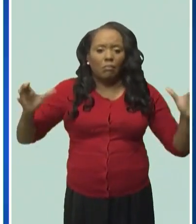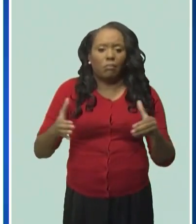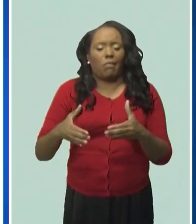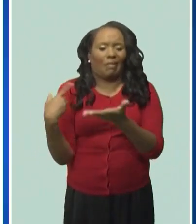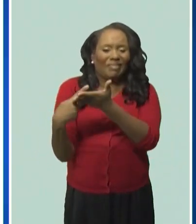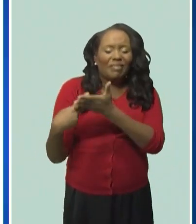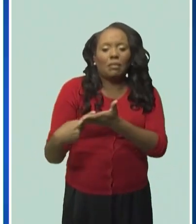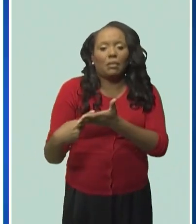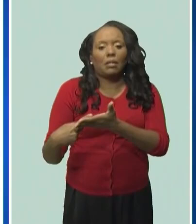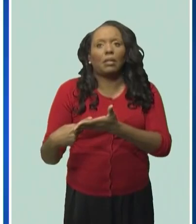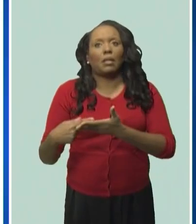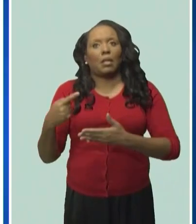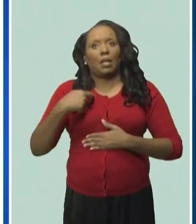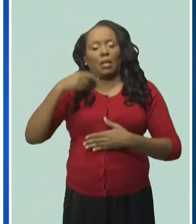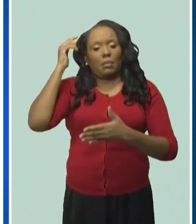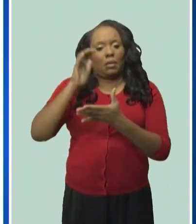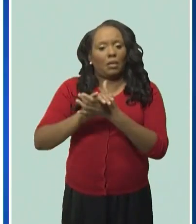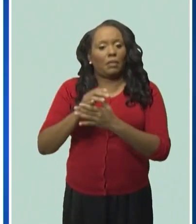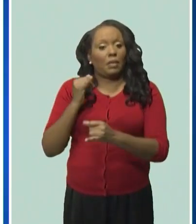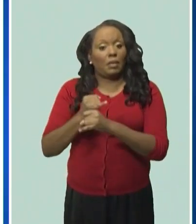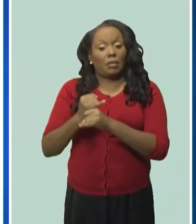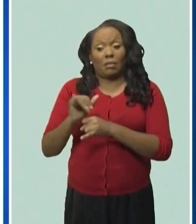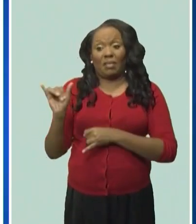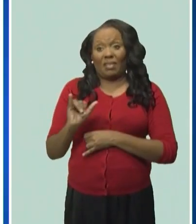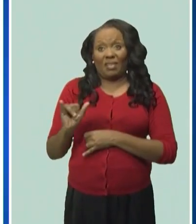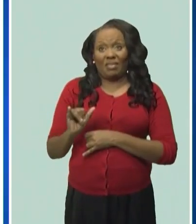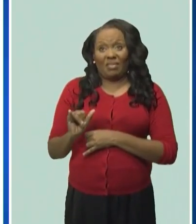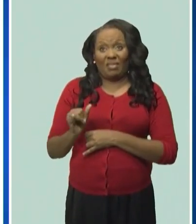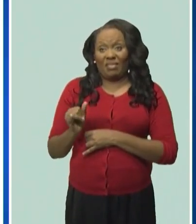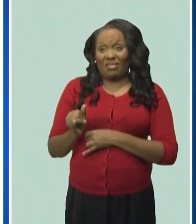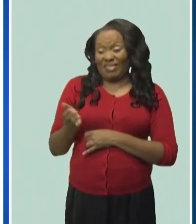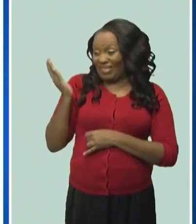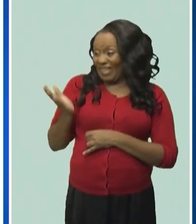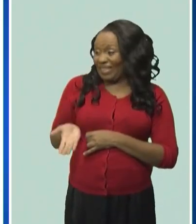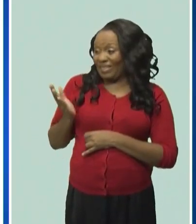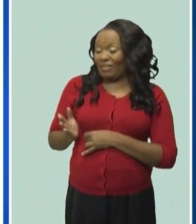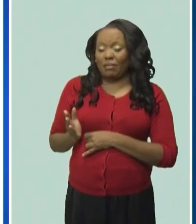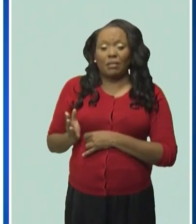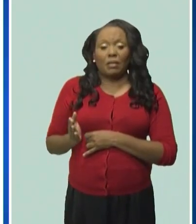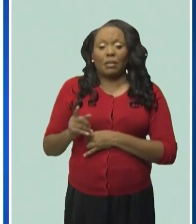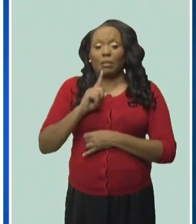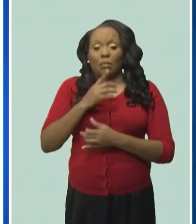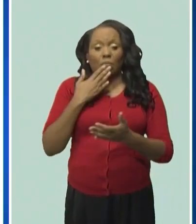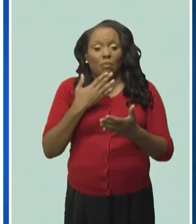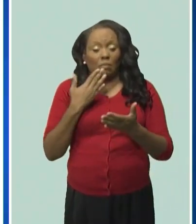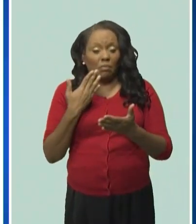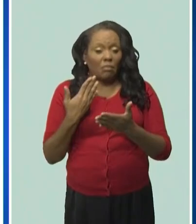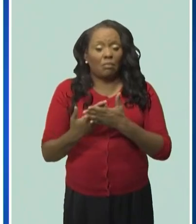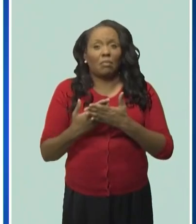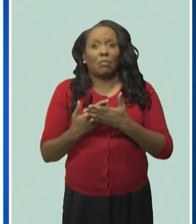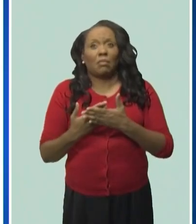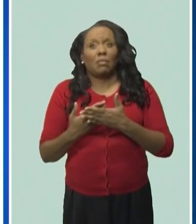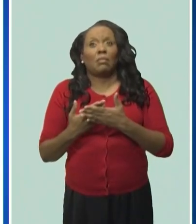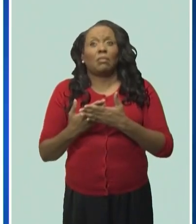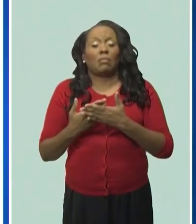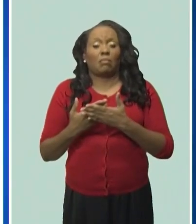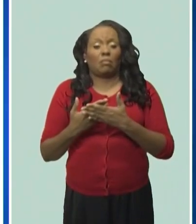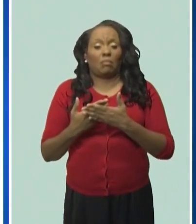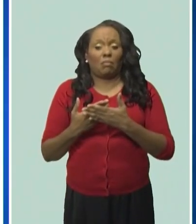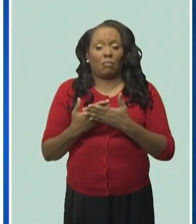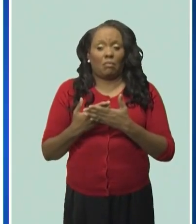believe that institutions such as yours are the perfect place, independent as you are, for